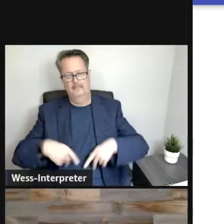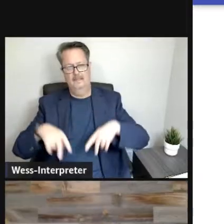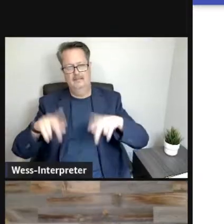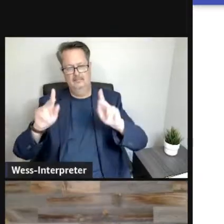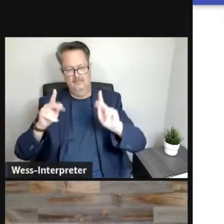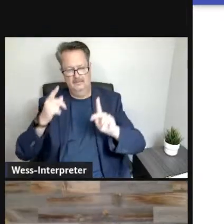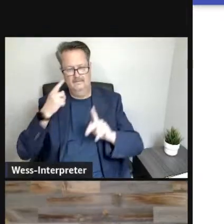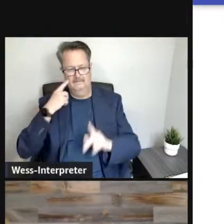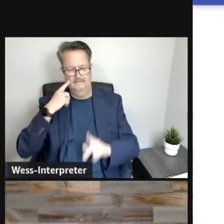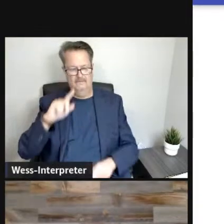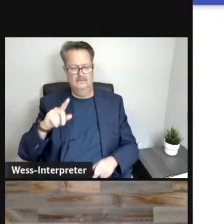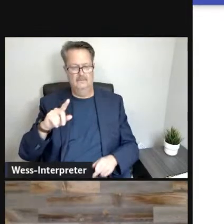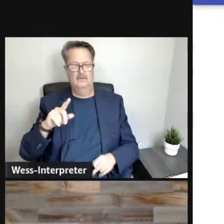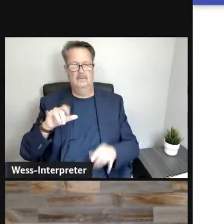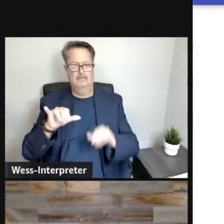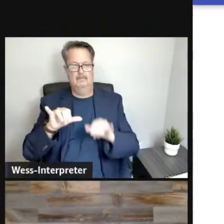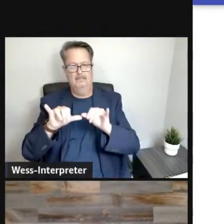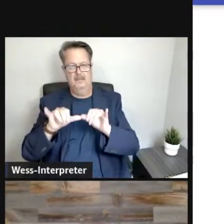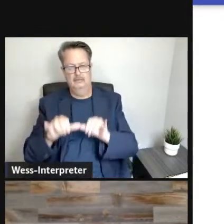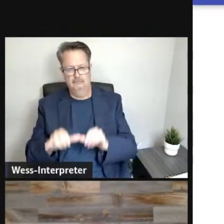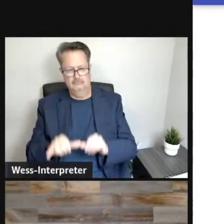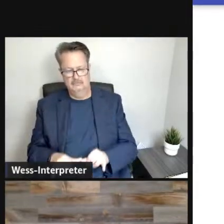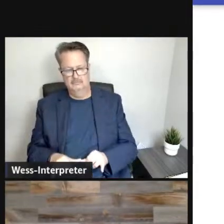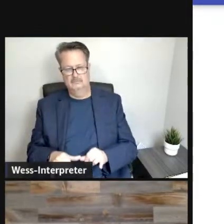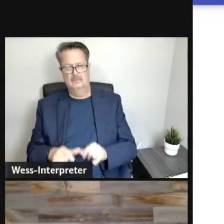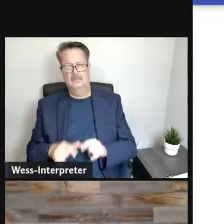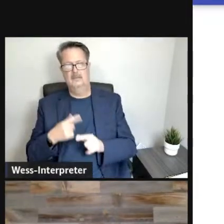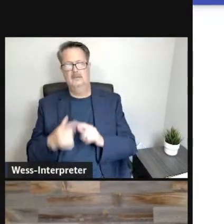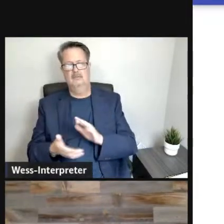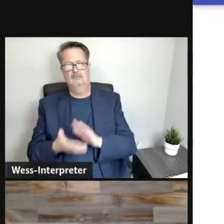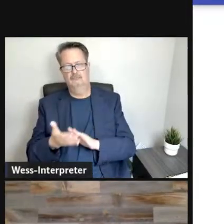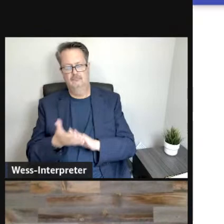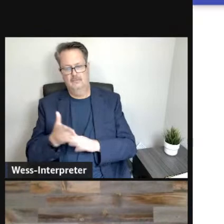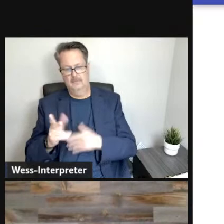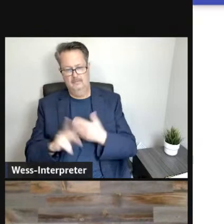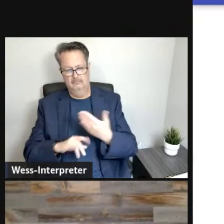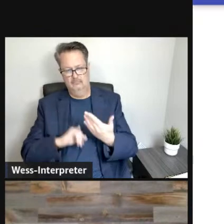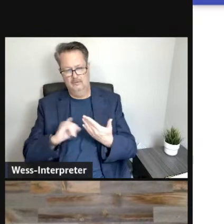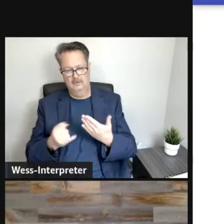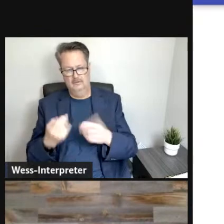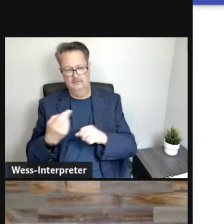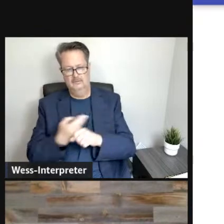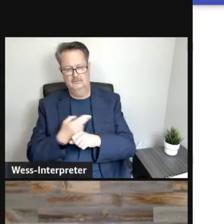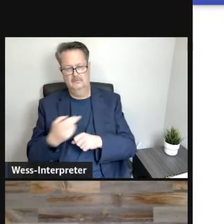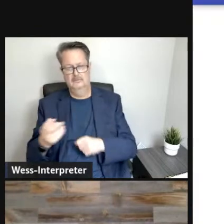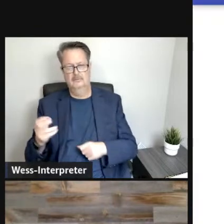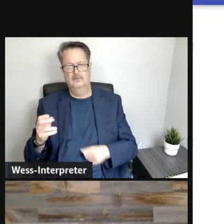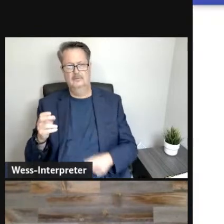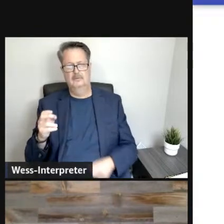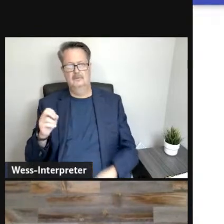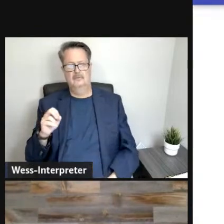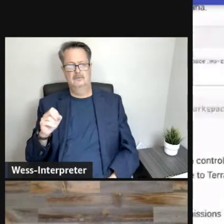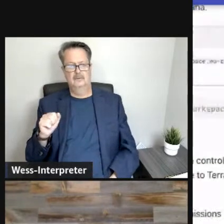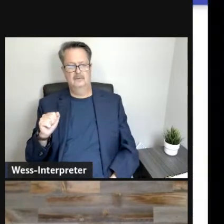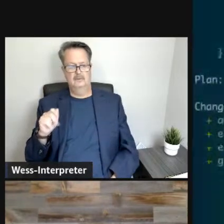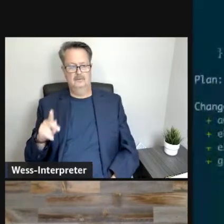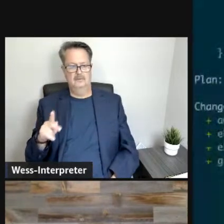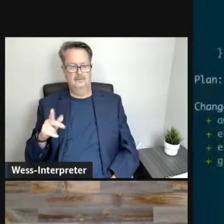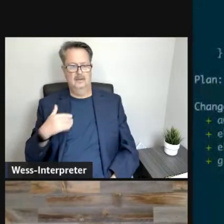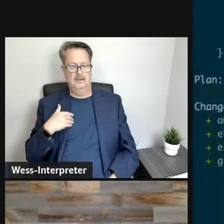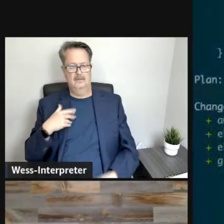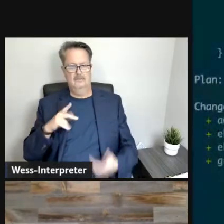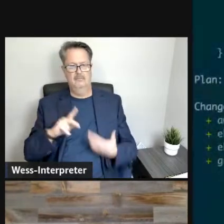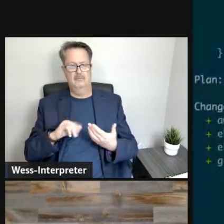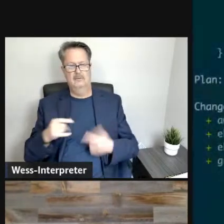Prometheus metrics, and then run the project, providing your API key. So you have all the steps documented here. So going back to